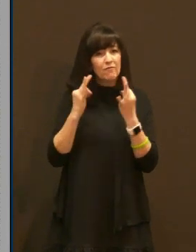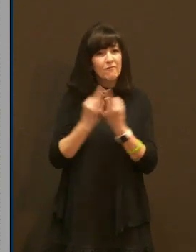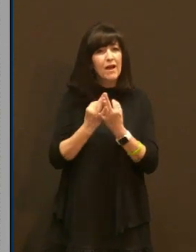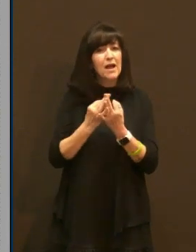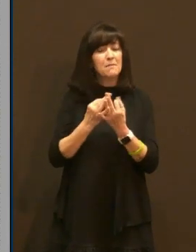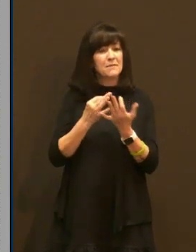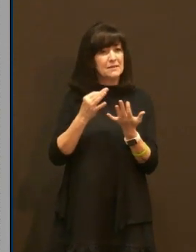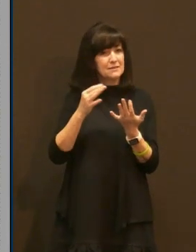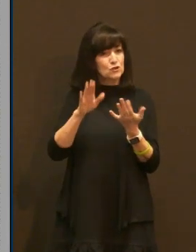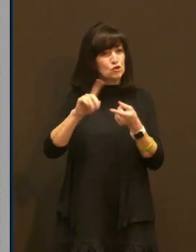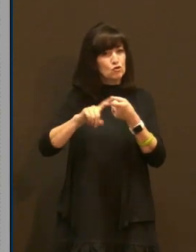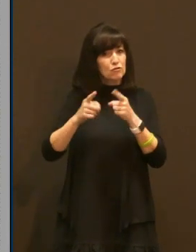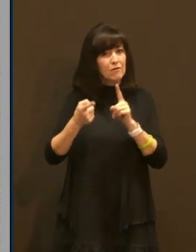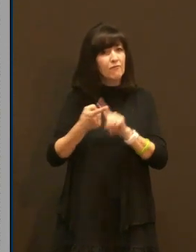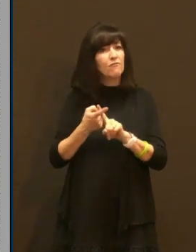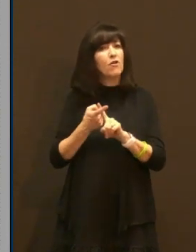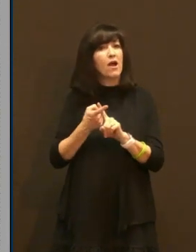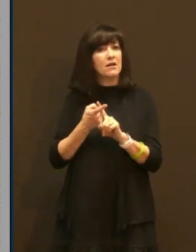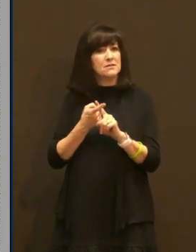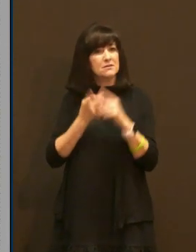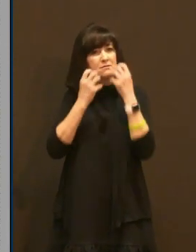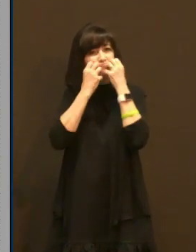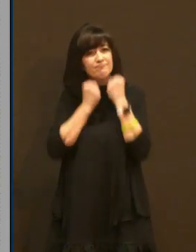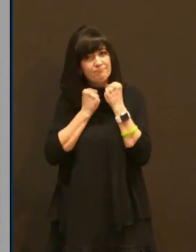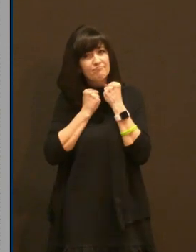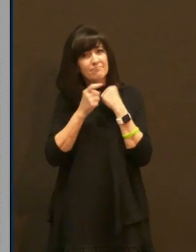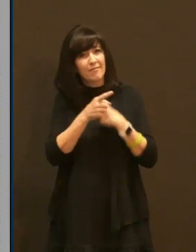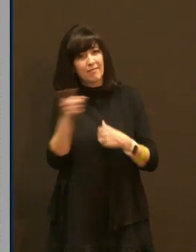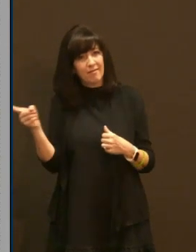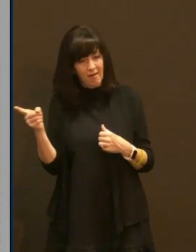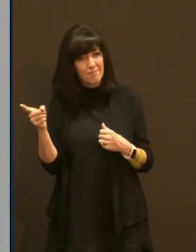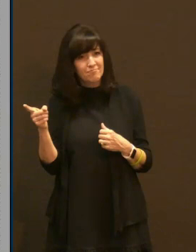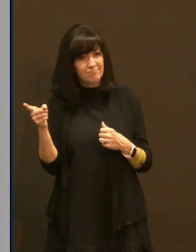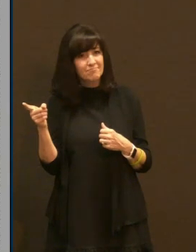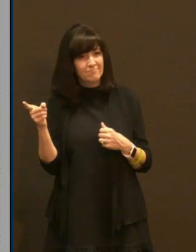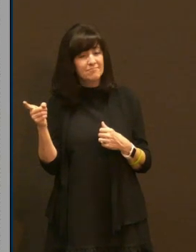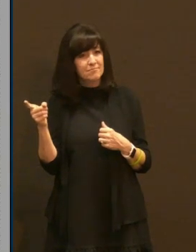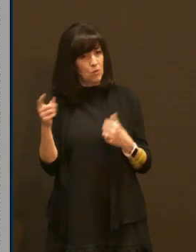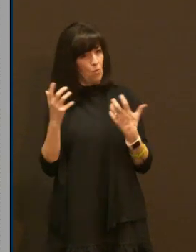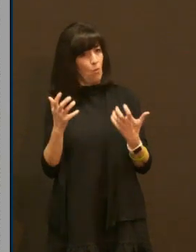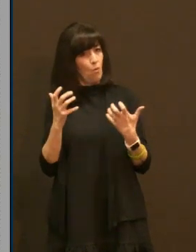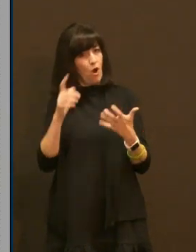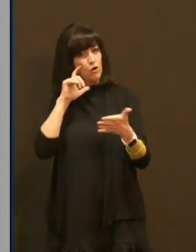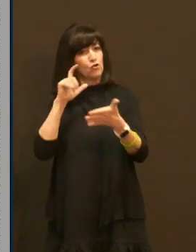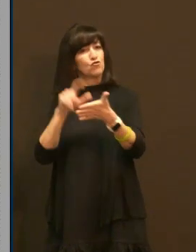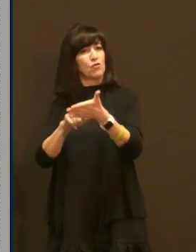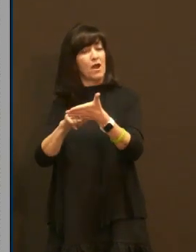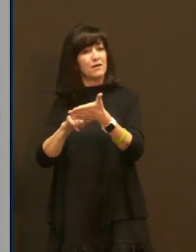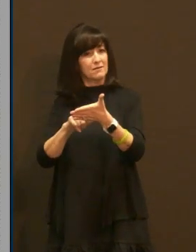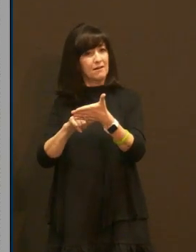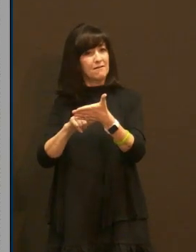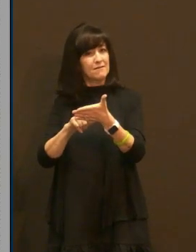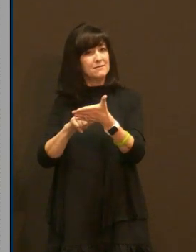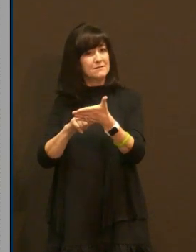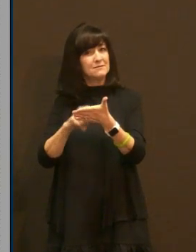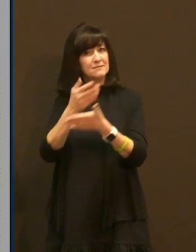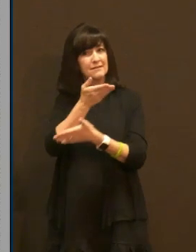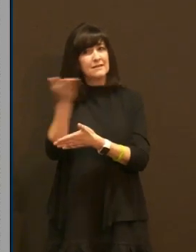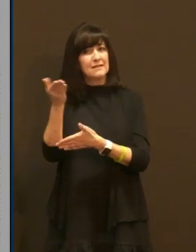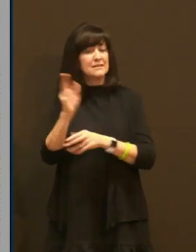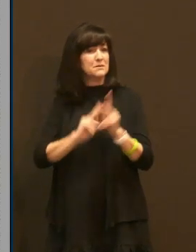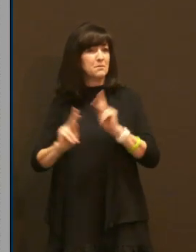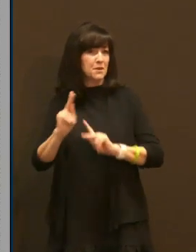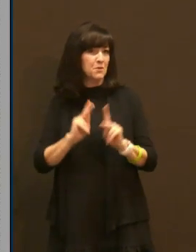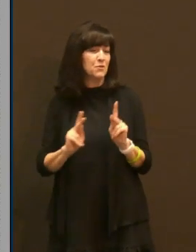each with things that they love to do, each that need to be recognized in a special way.